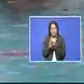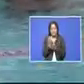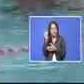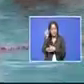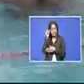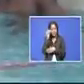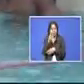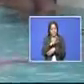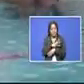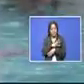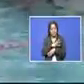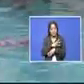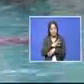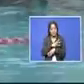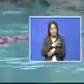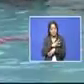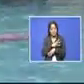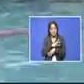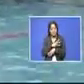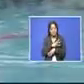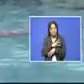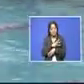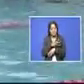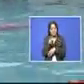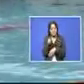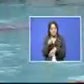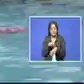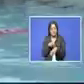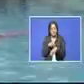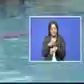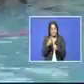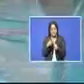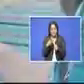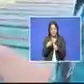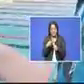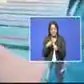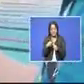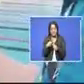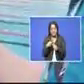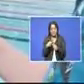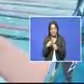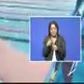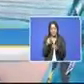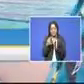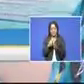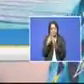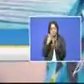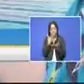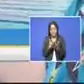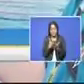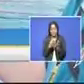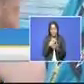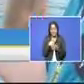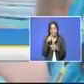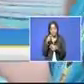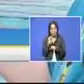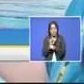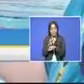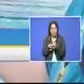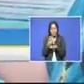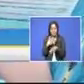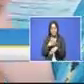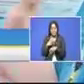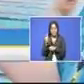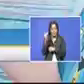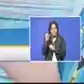Walcott in the second spot. His time 2:22.87. It was pretty good. I know I have to work on my backstroke a lot